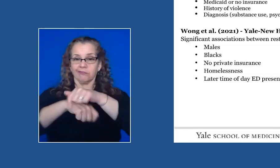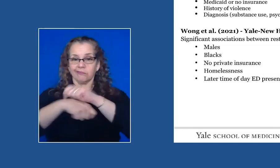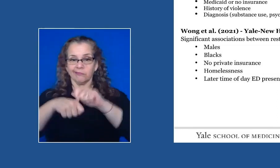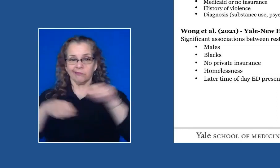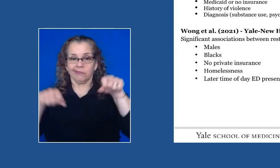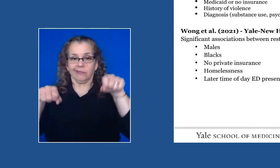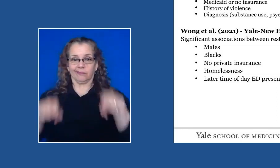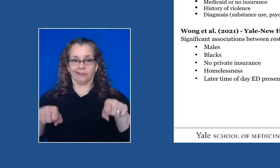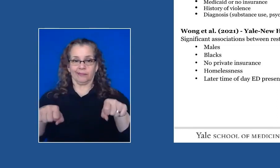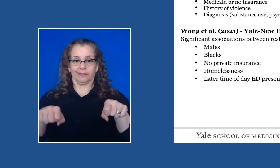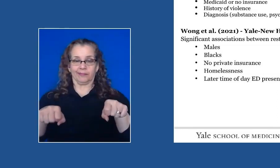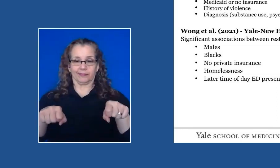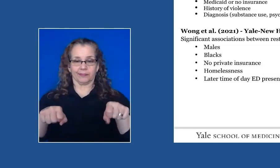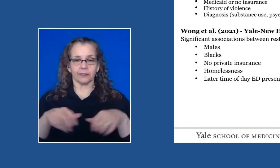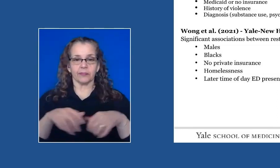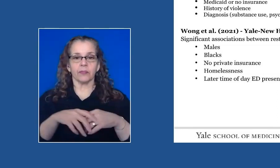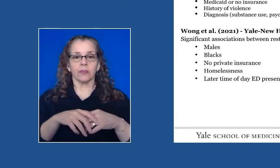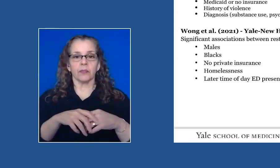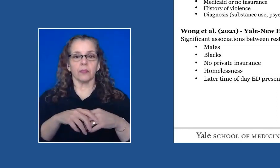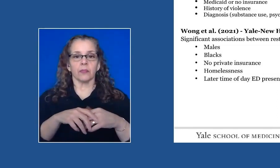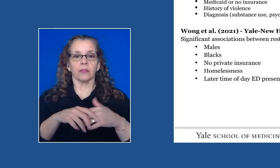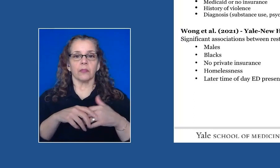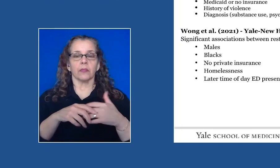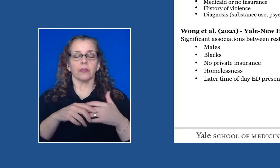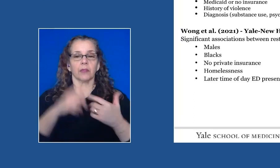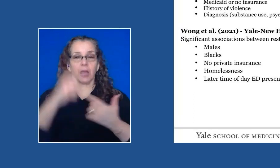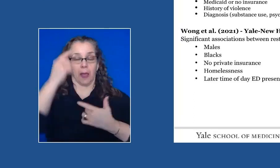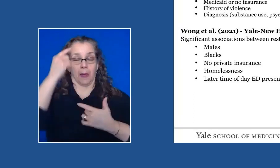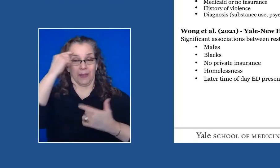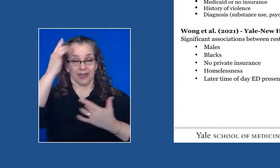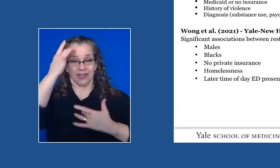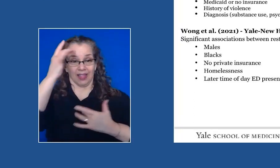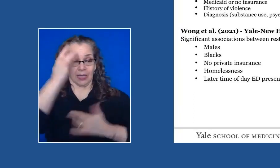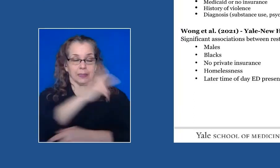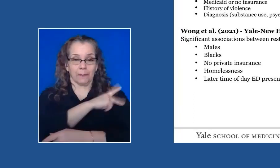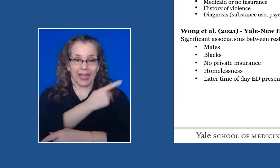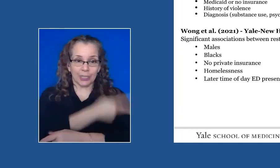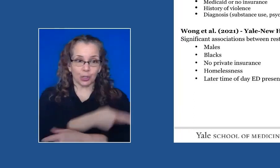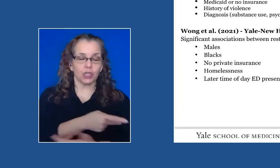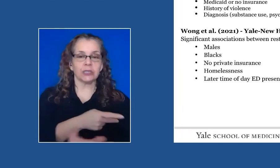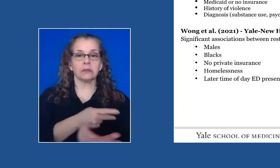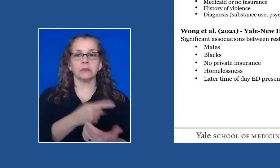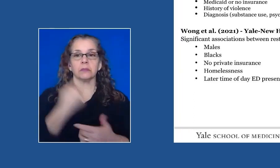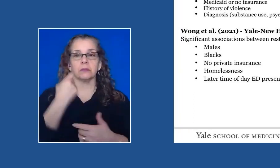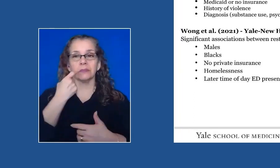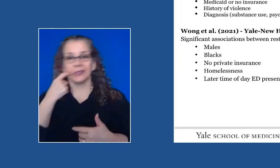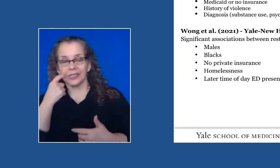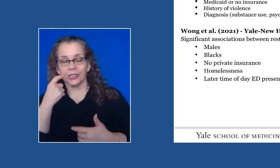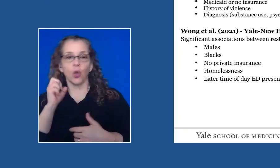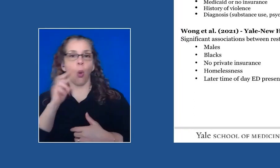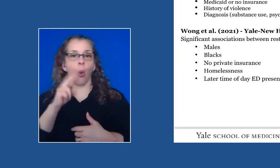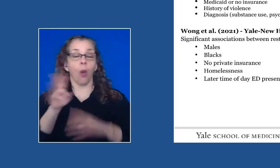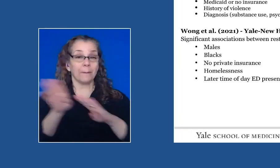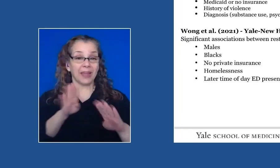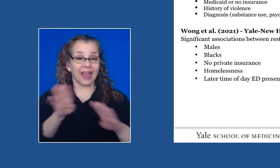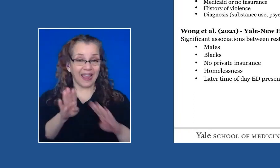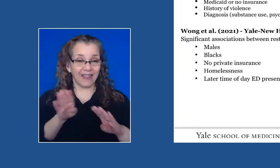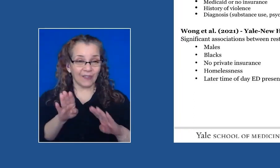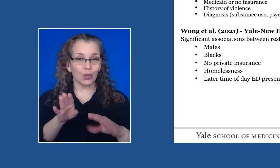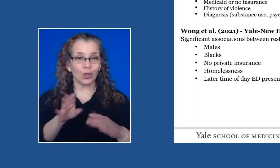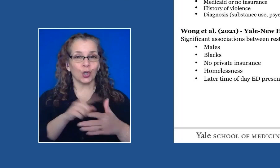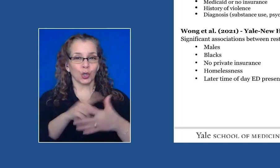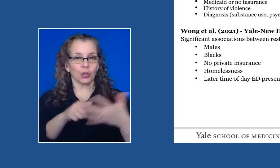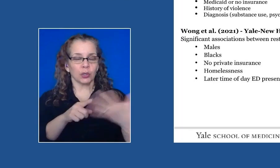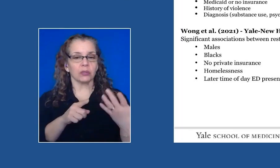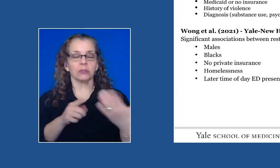we held control for patients with mental illness, patients with substance use disorders, or they're here for behavioral disinhibition, that regardless